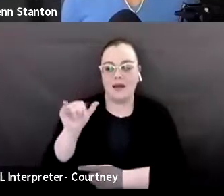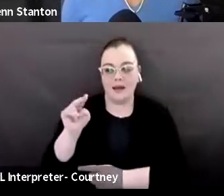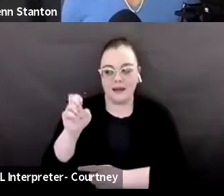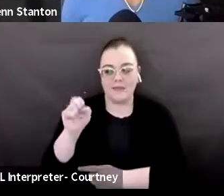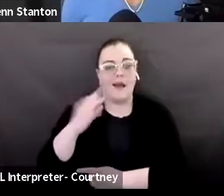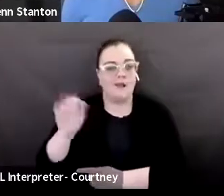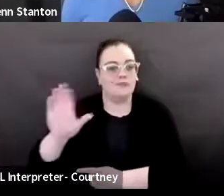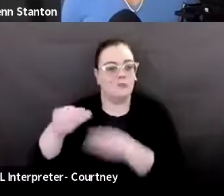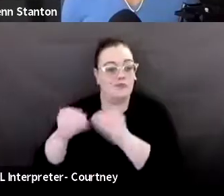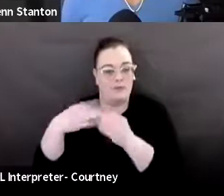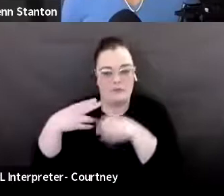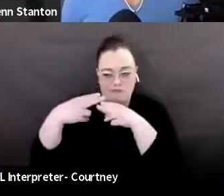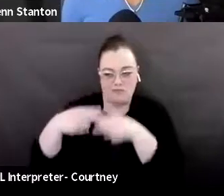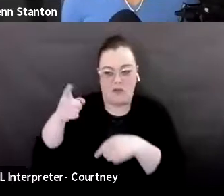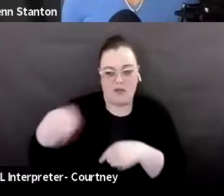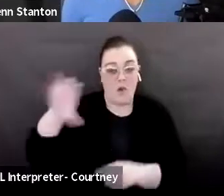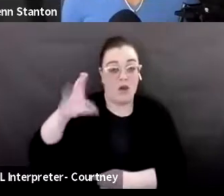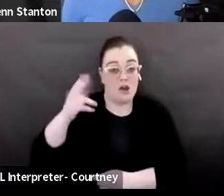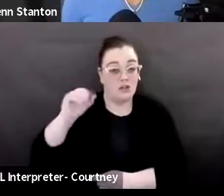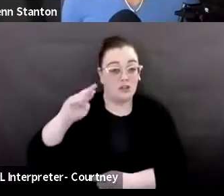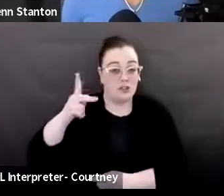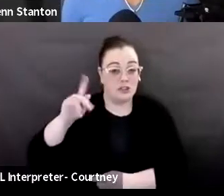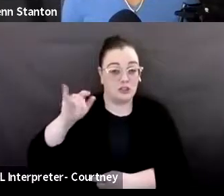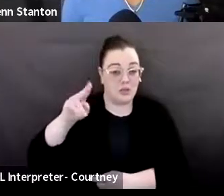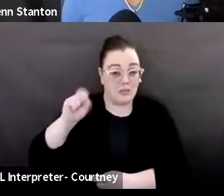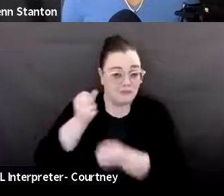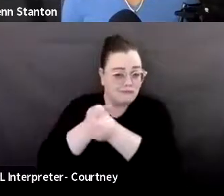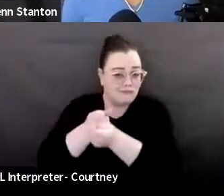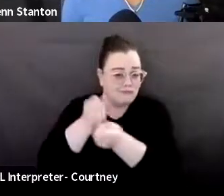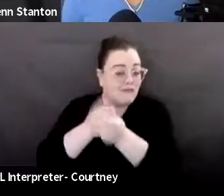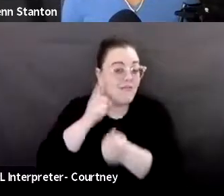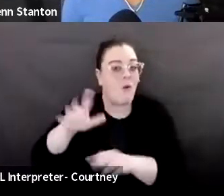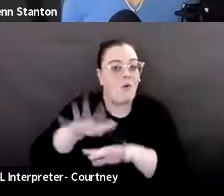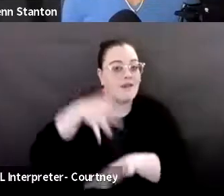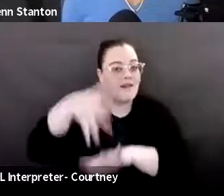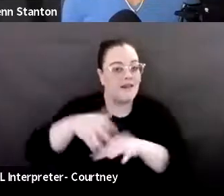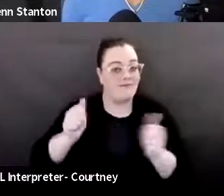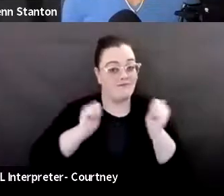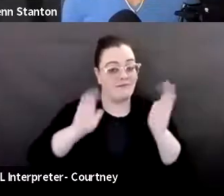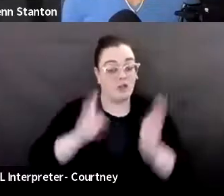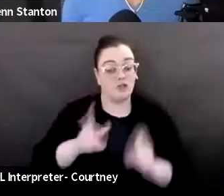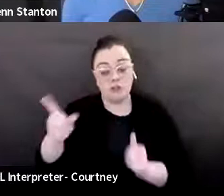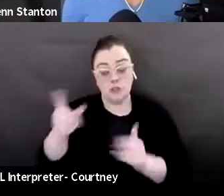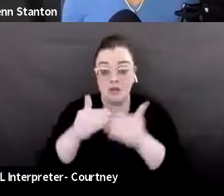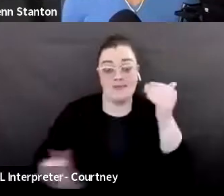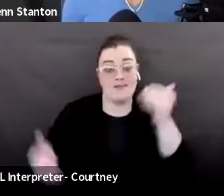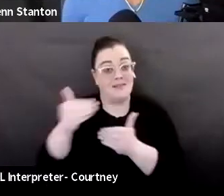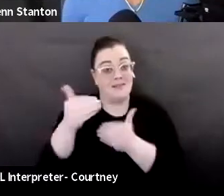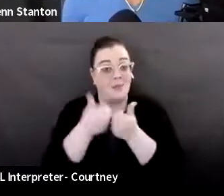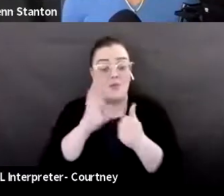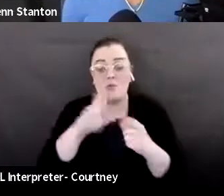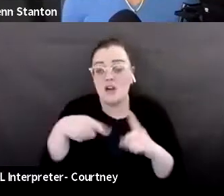Native actors. She's been way ahead of the game. Anybody who's ever auditioned for Renee, we're talking